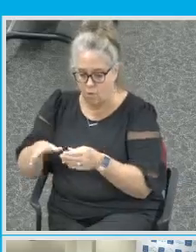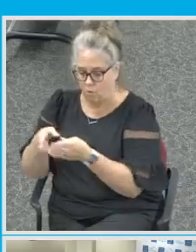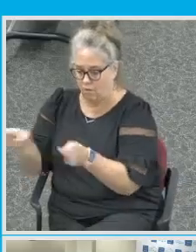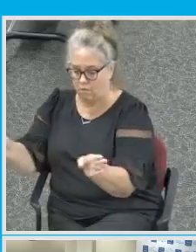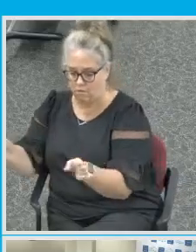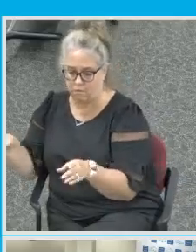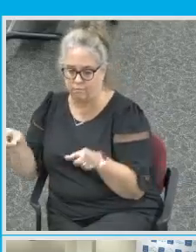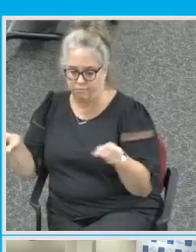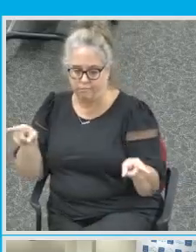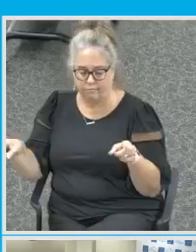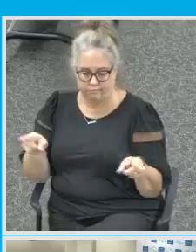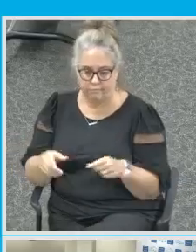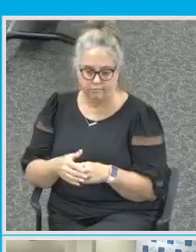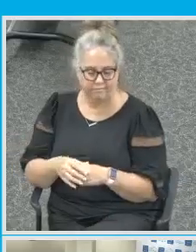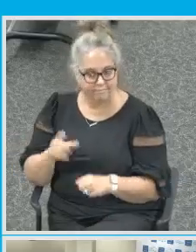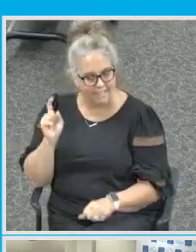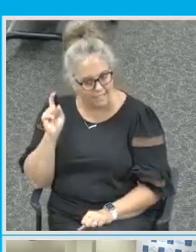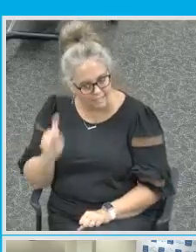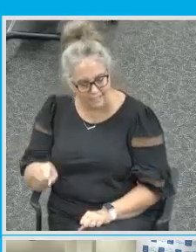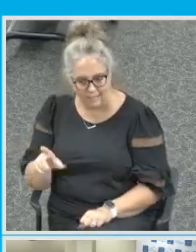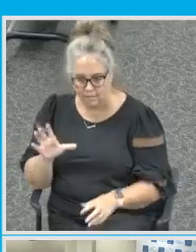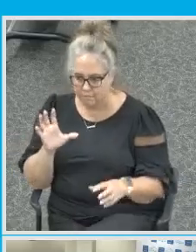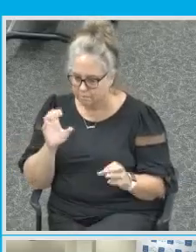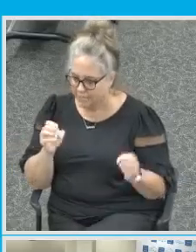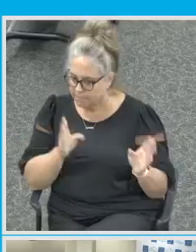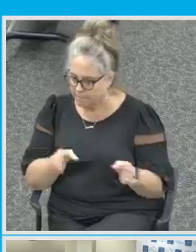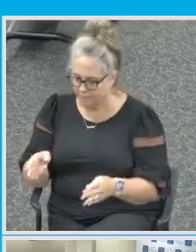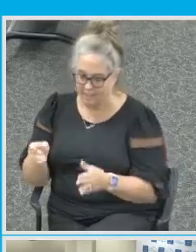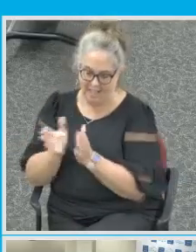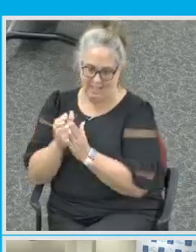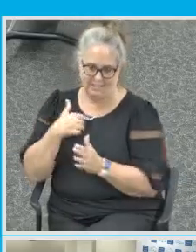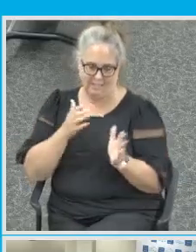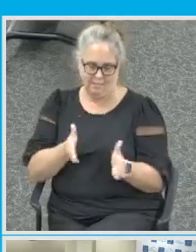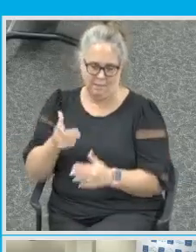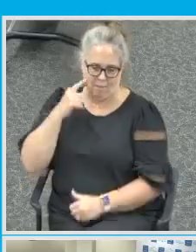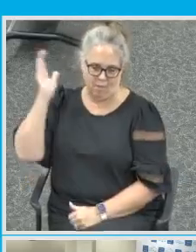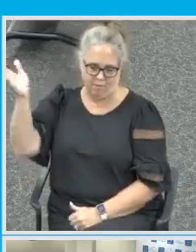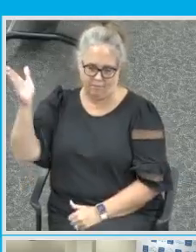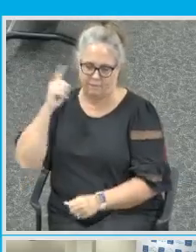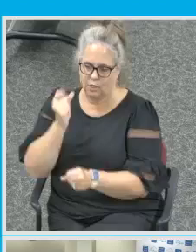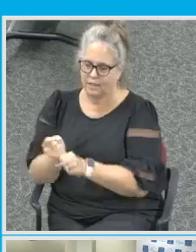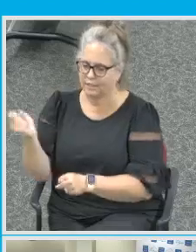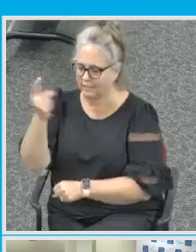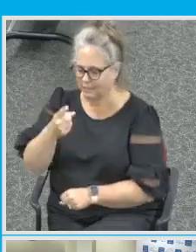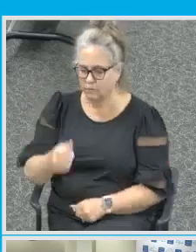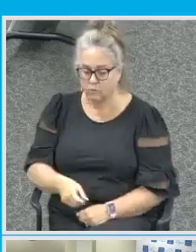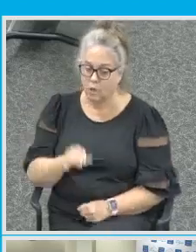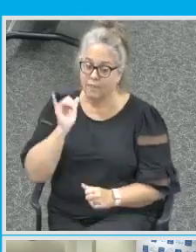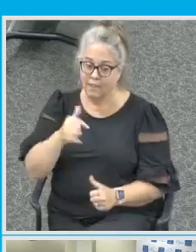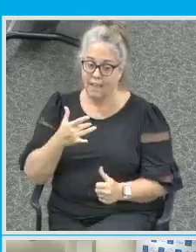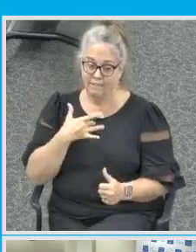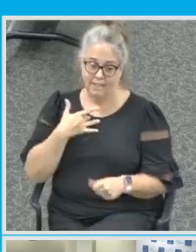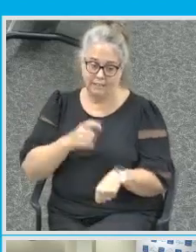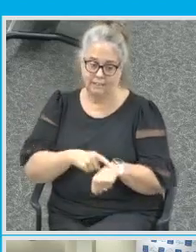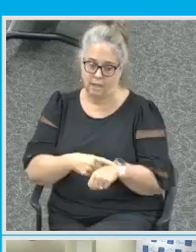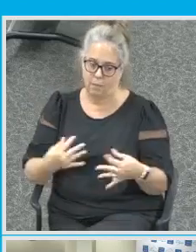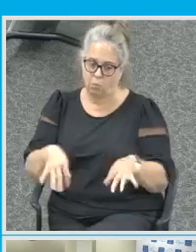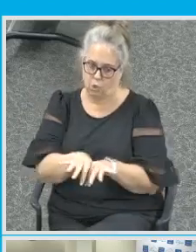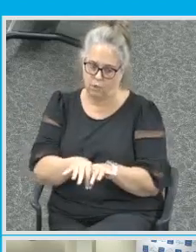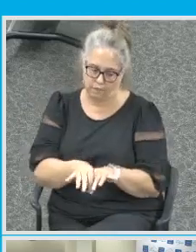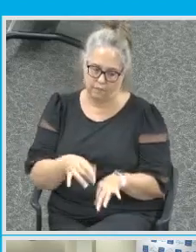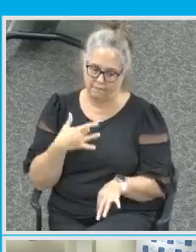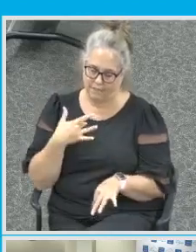present. So I thought it was a good use of time, and it's always nice to get to know board members better as